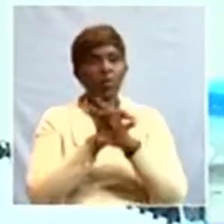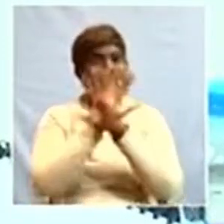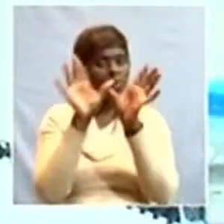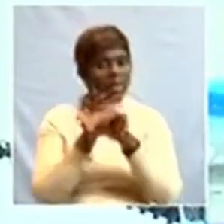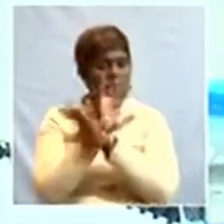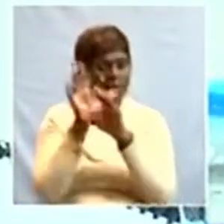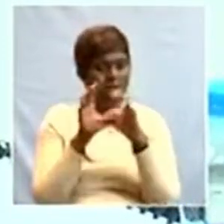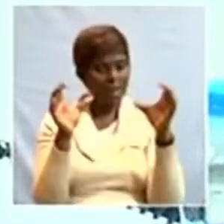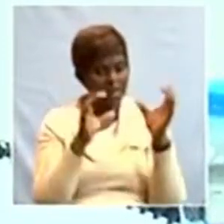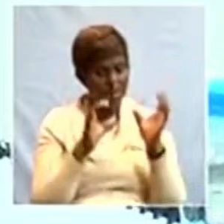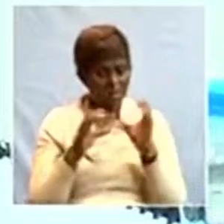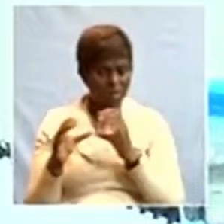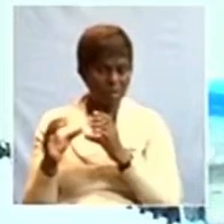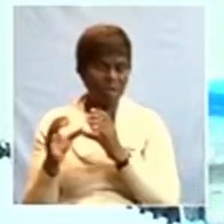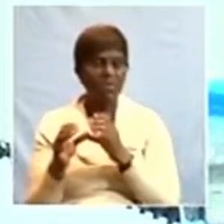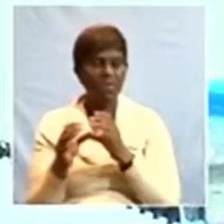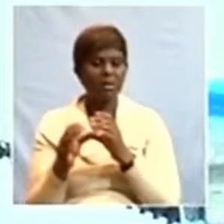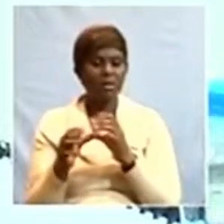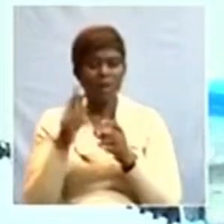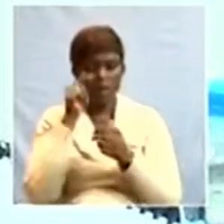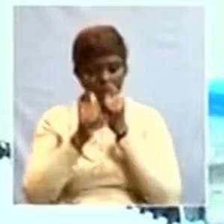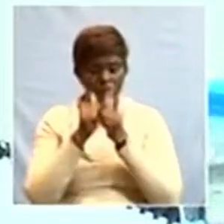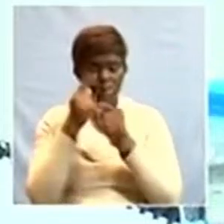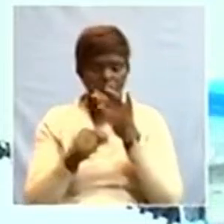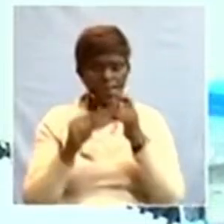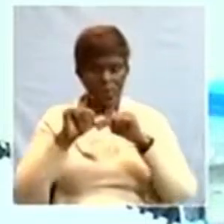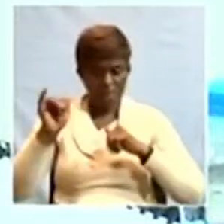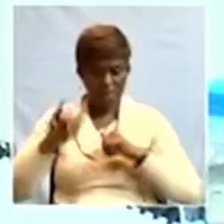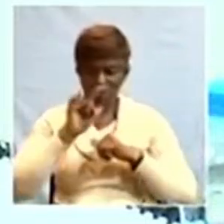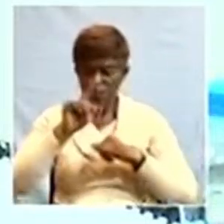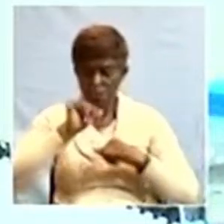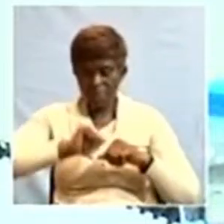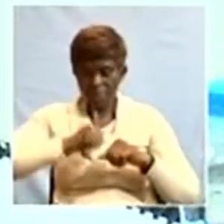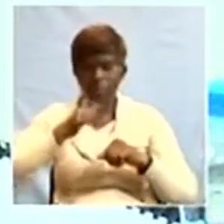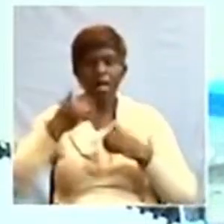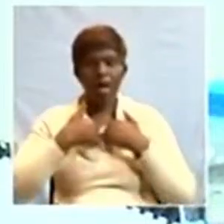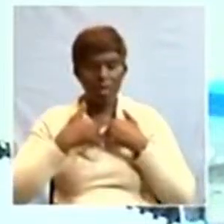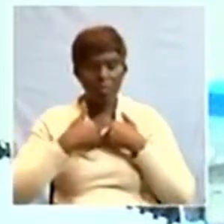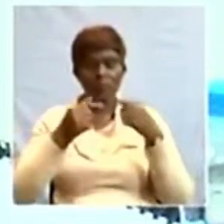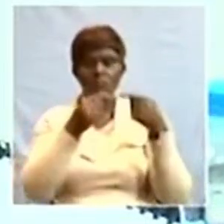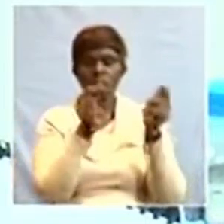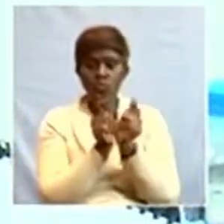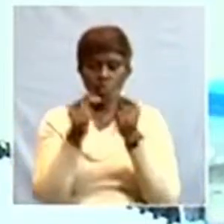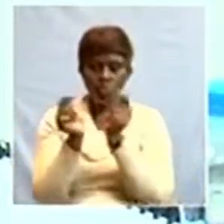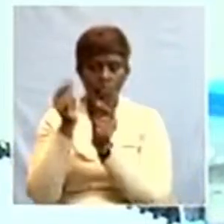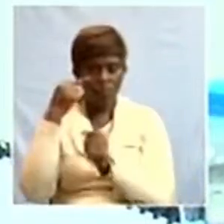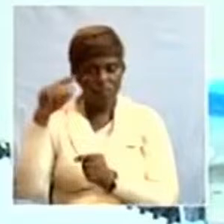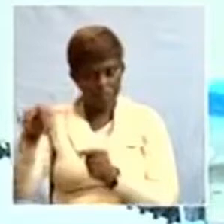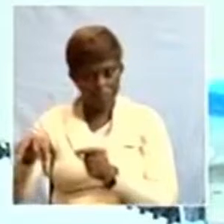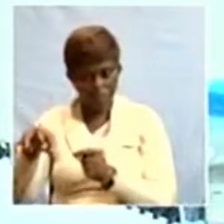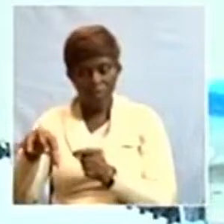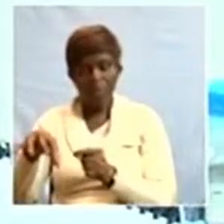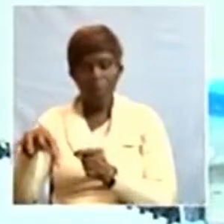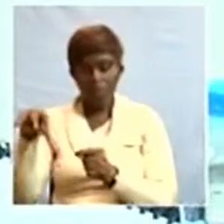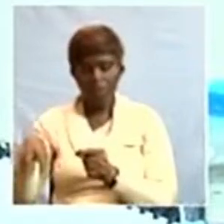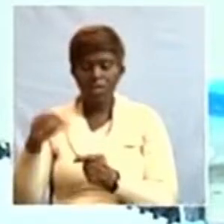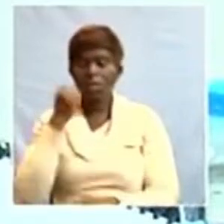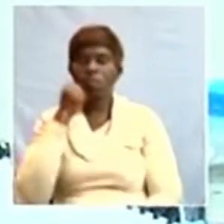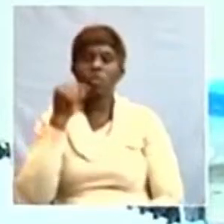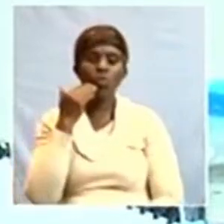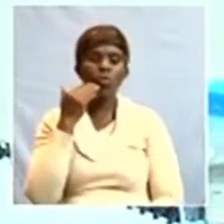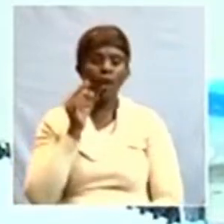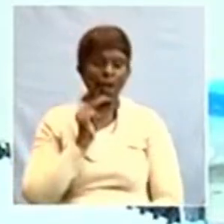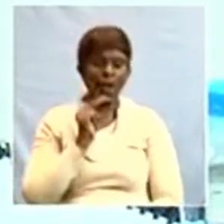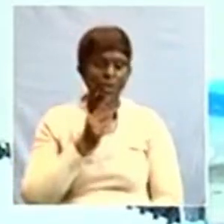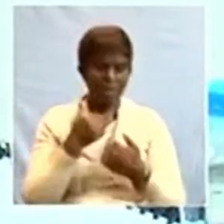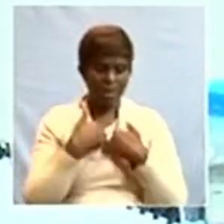correctly classified, because yes, we do have a category for child-headed households. We have,